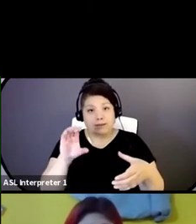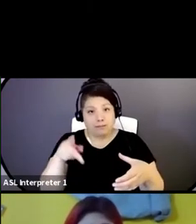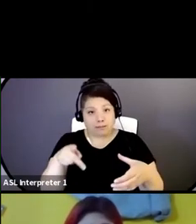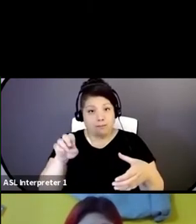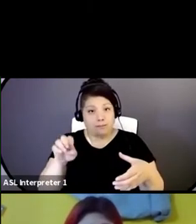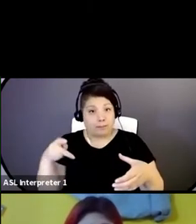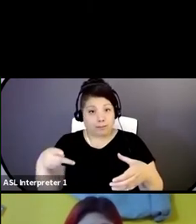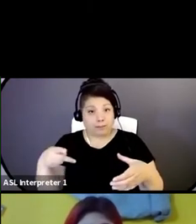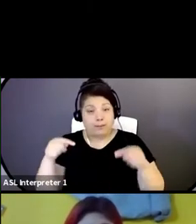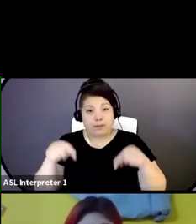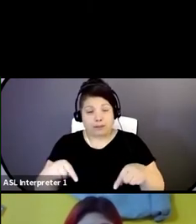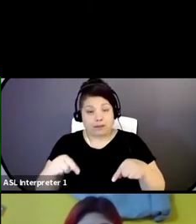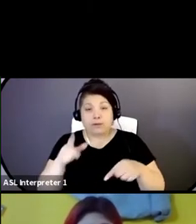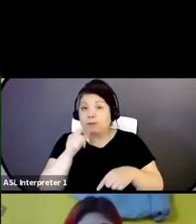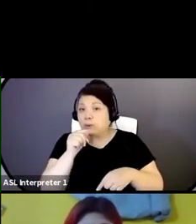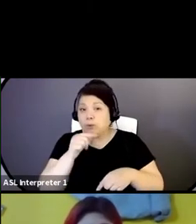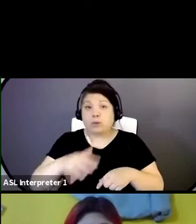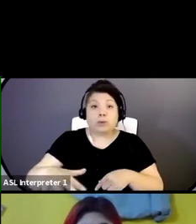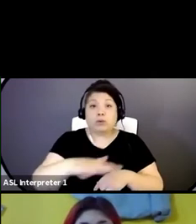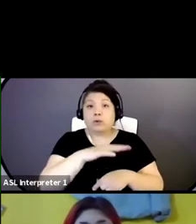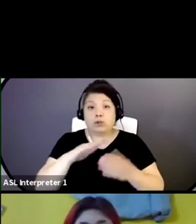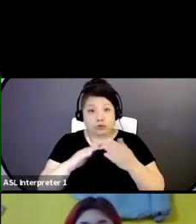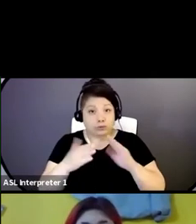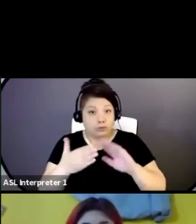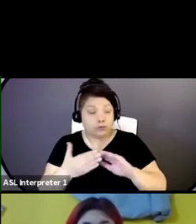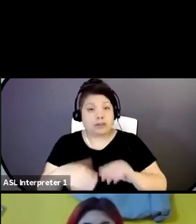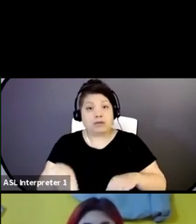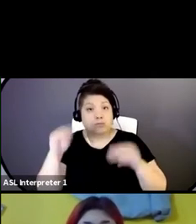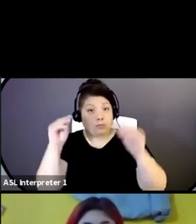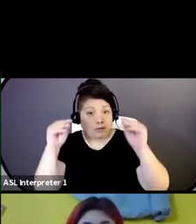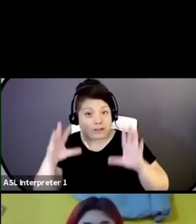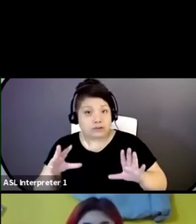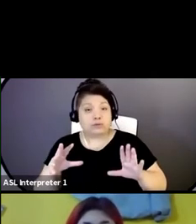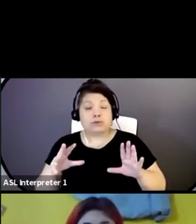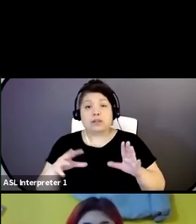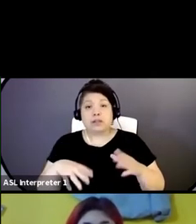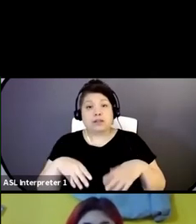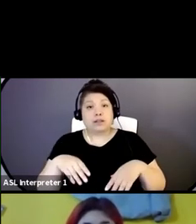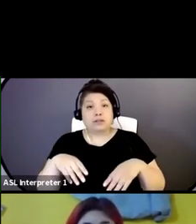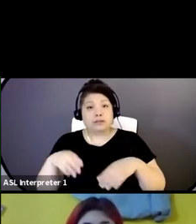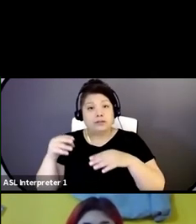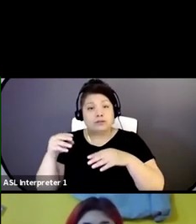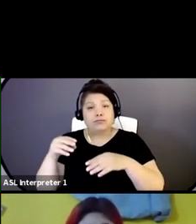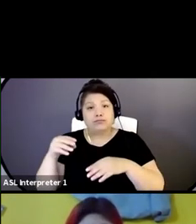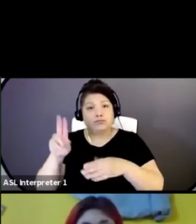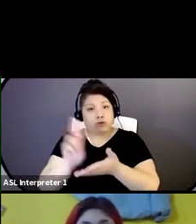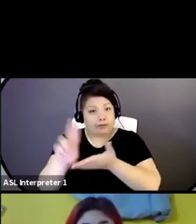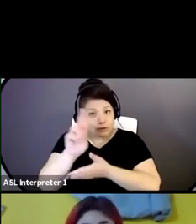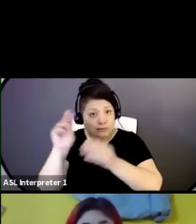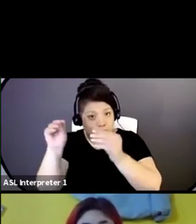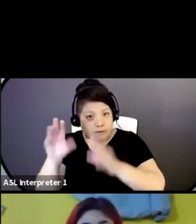of community members, professors, teachers, students,